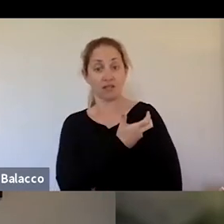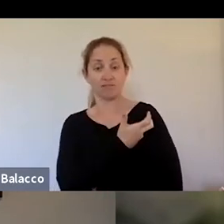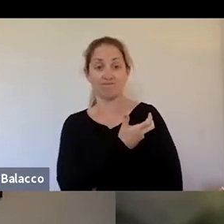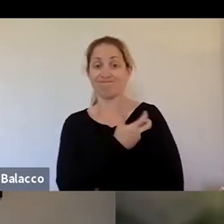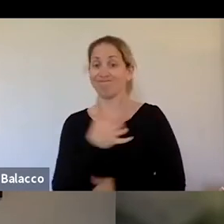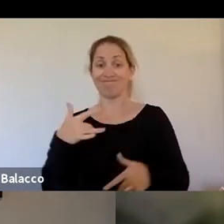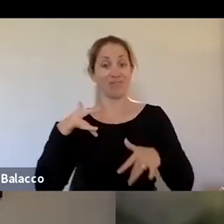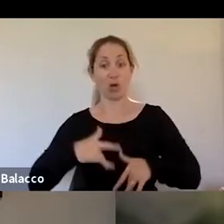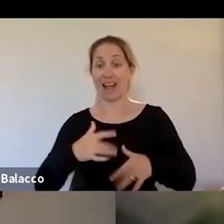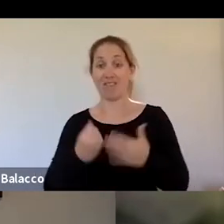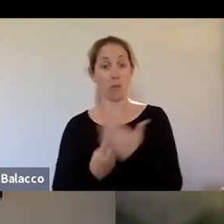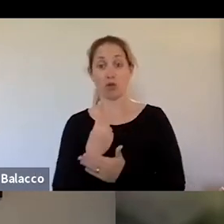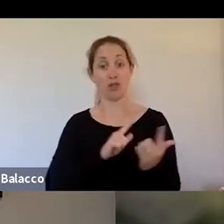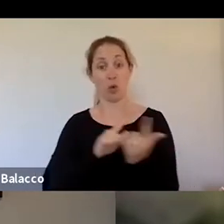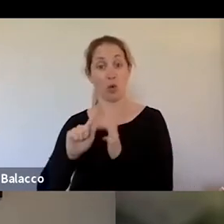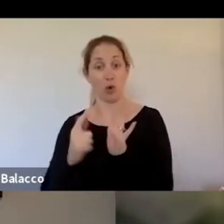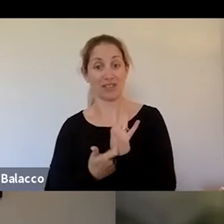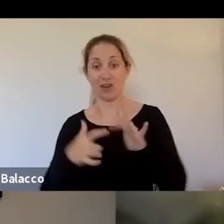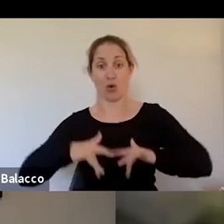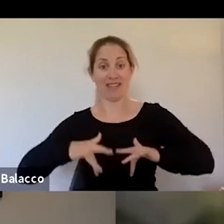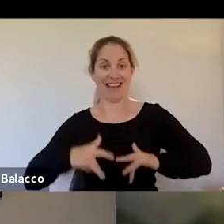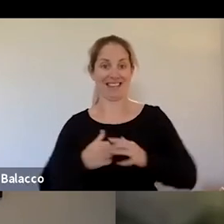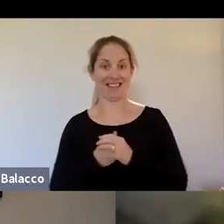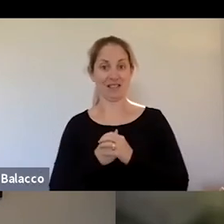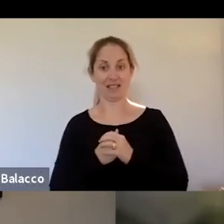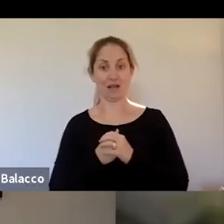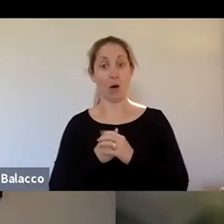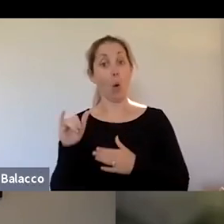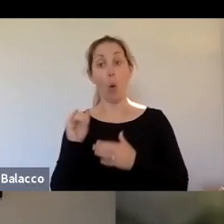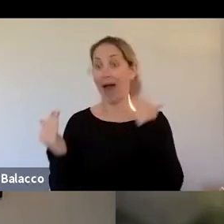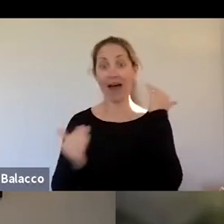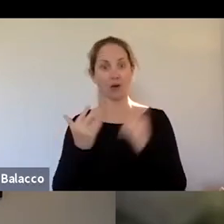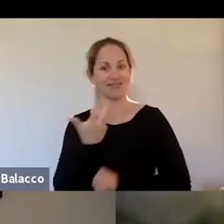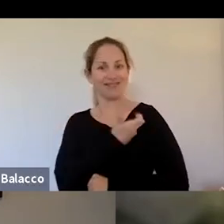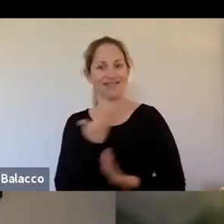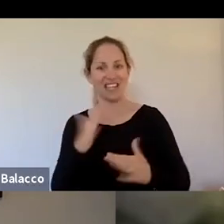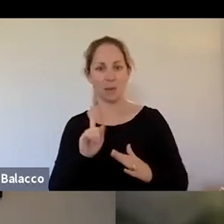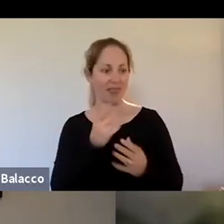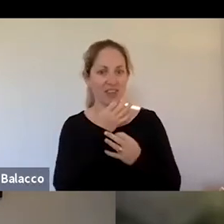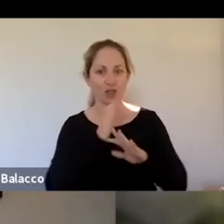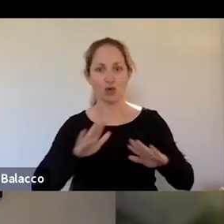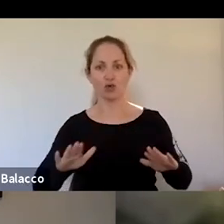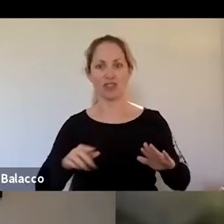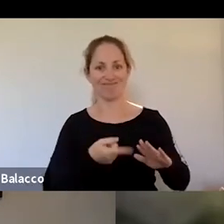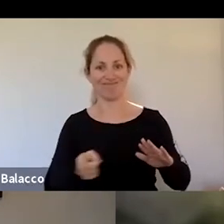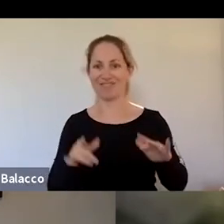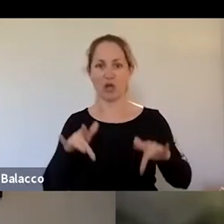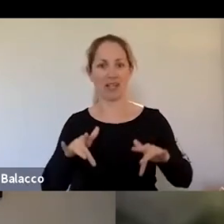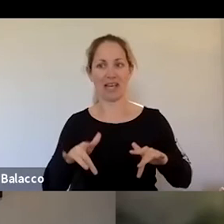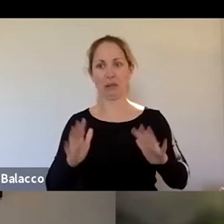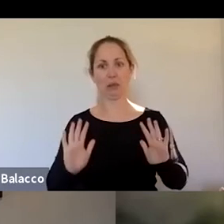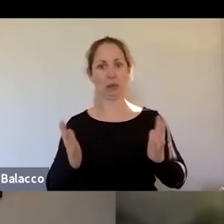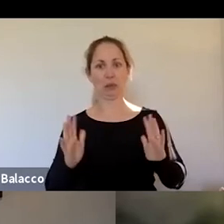to be vaccinated, but we're still not vaccinating younger children. And so you can see, for example,